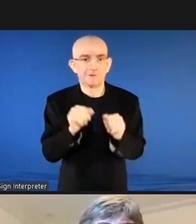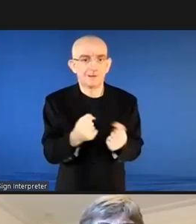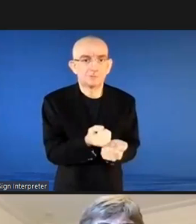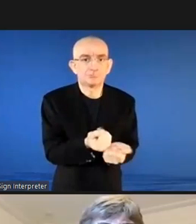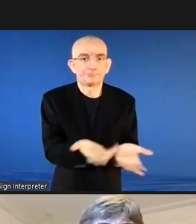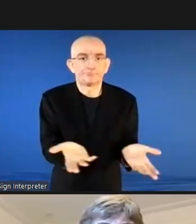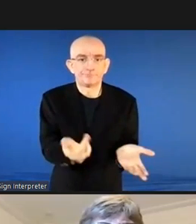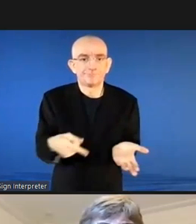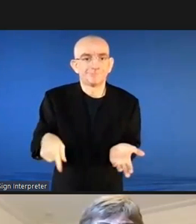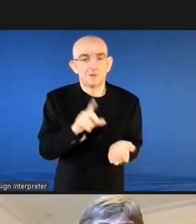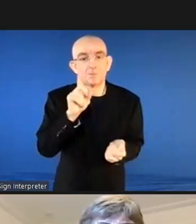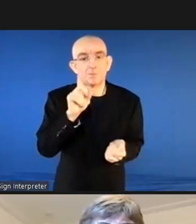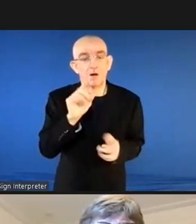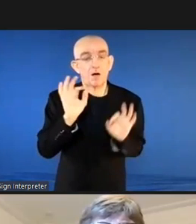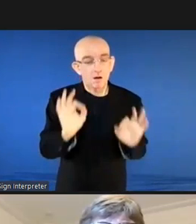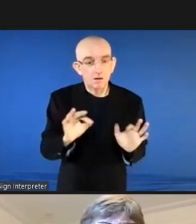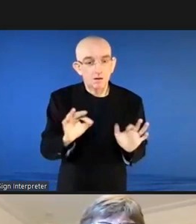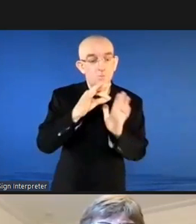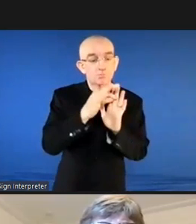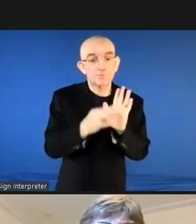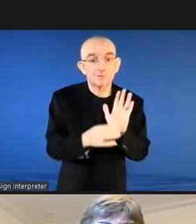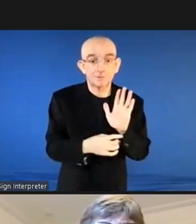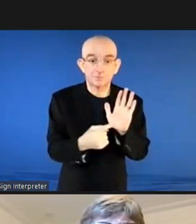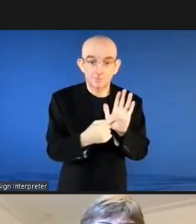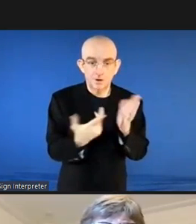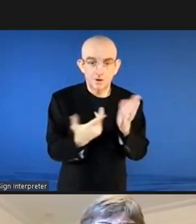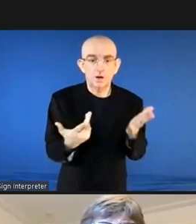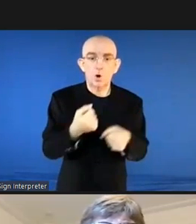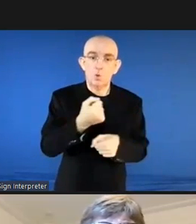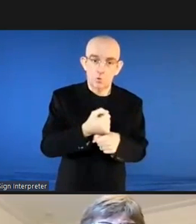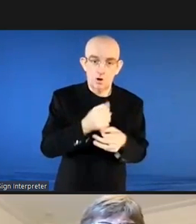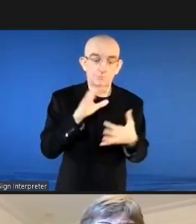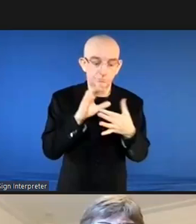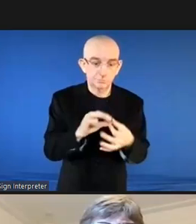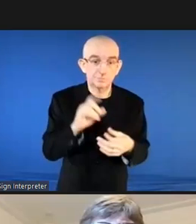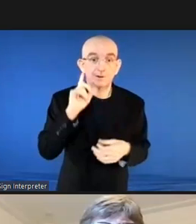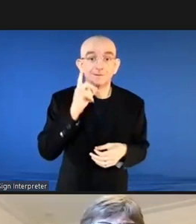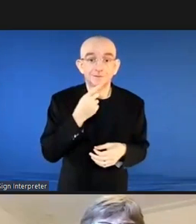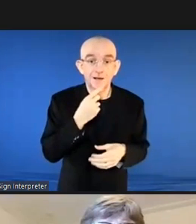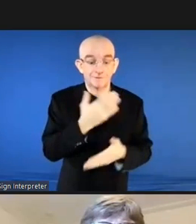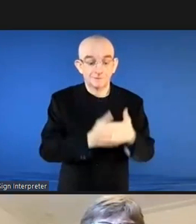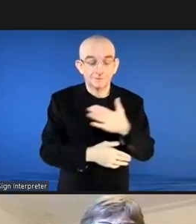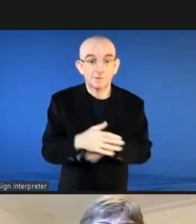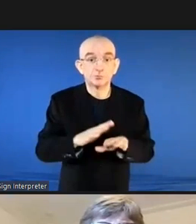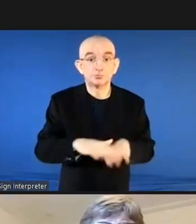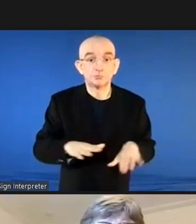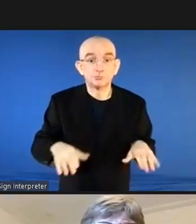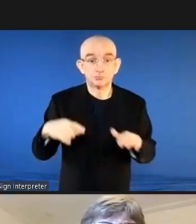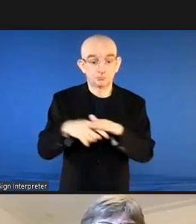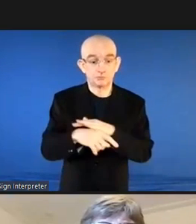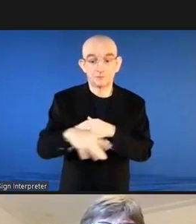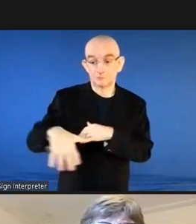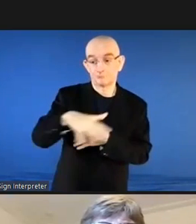same for working with deaf and disabled children in a refugee situation as they are in any other situation. It's just that obviously